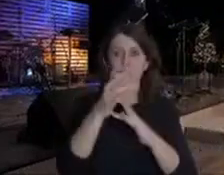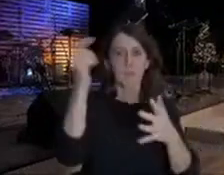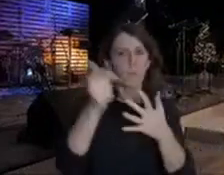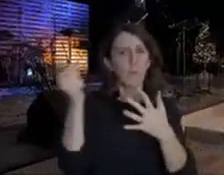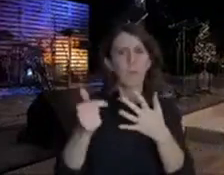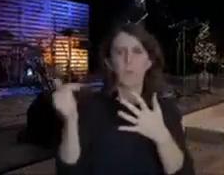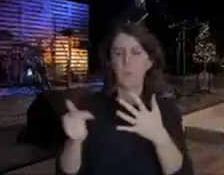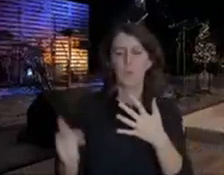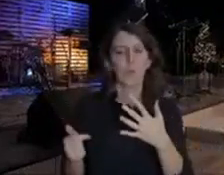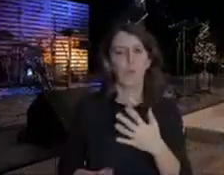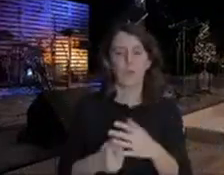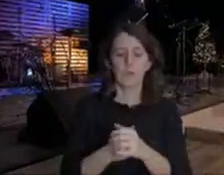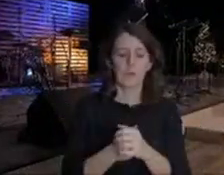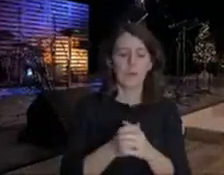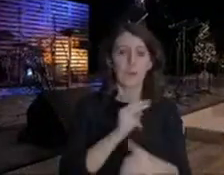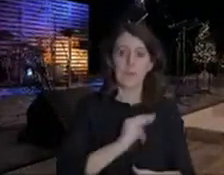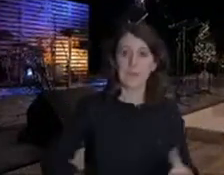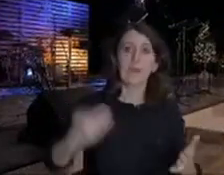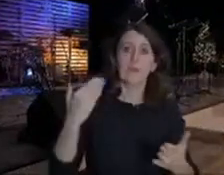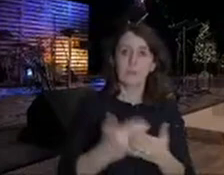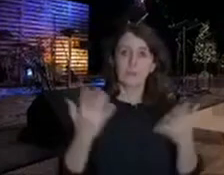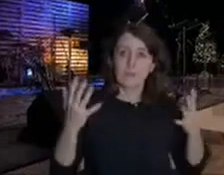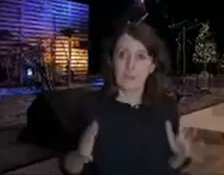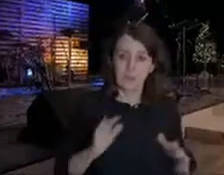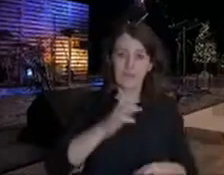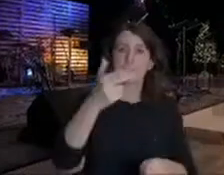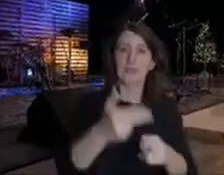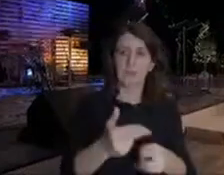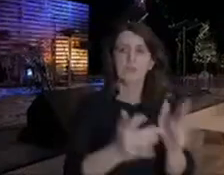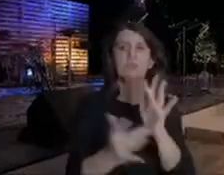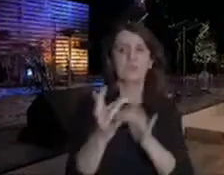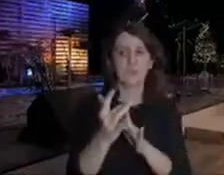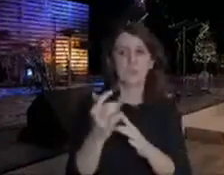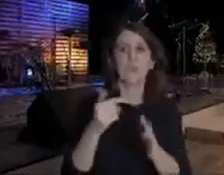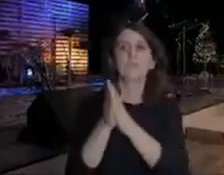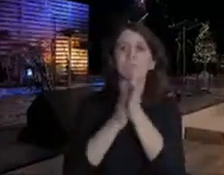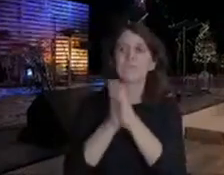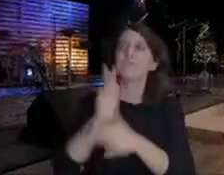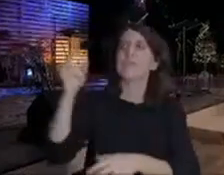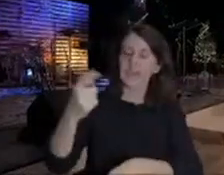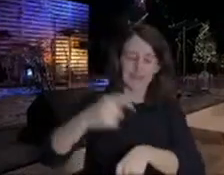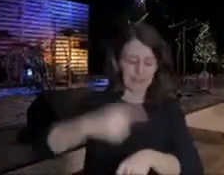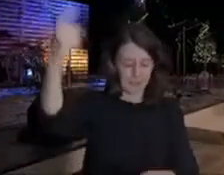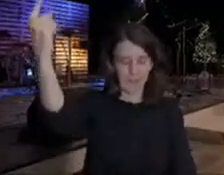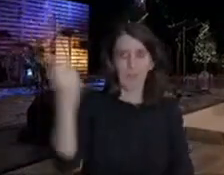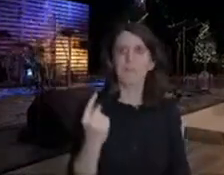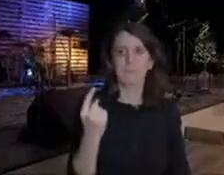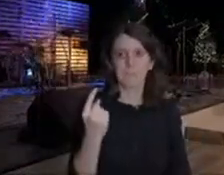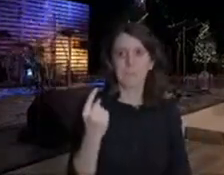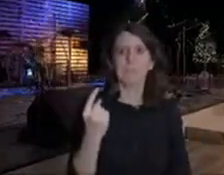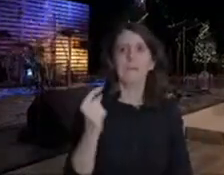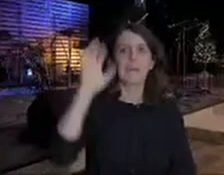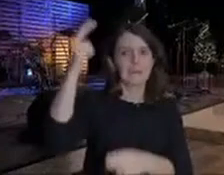The Messiah has come. His name is Jesus Christ. And we look forward to the second coming of the Messiah,